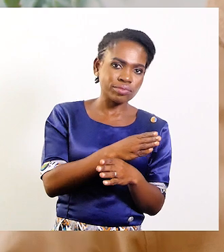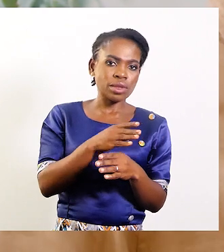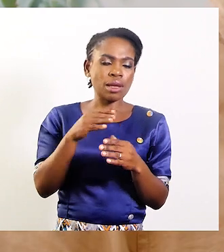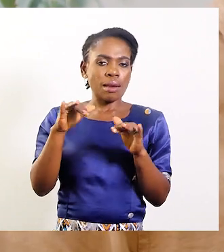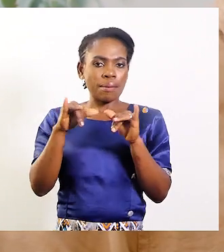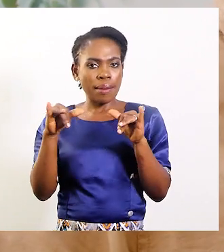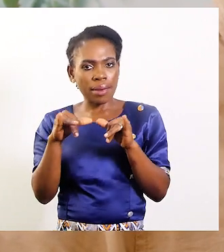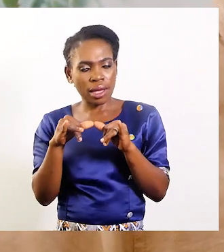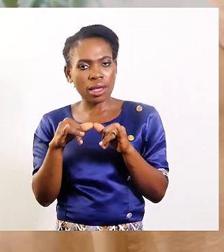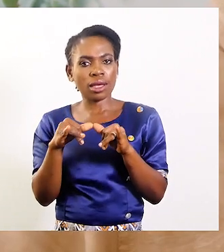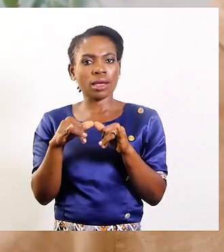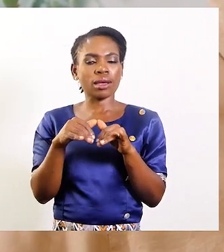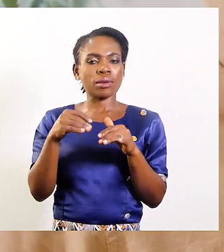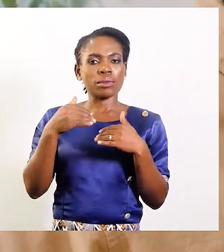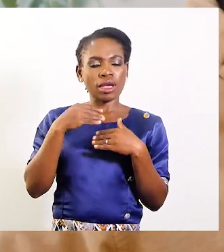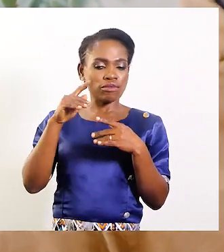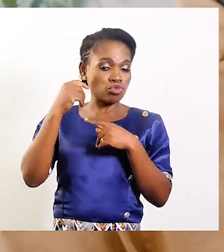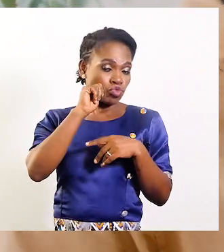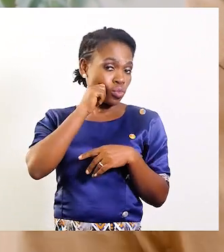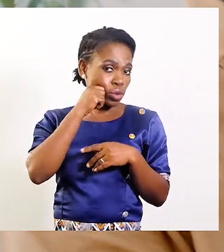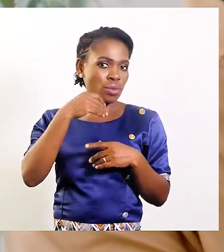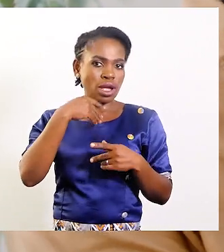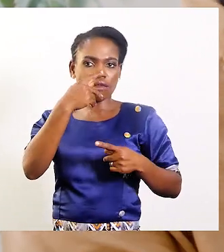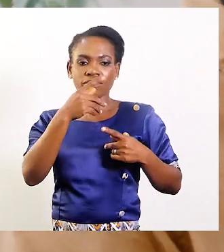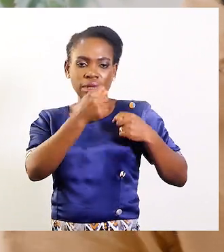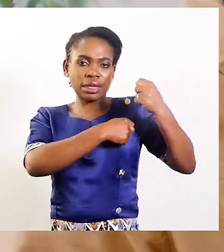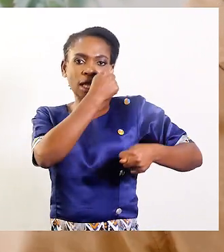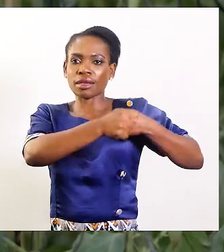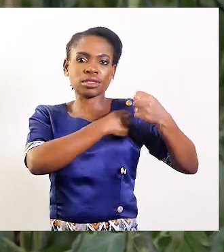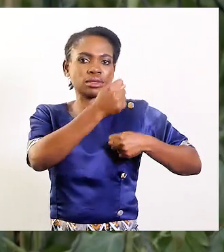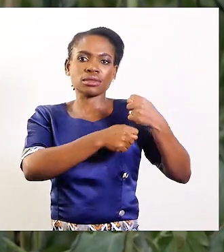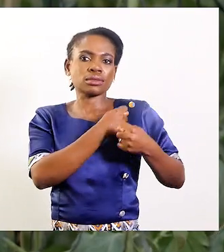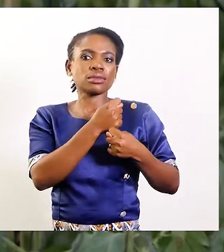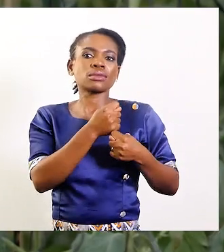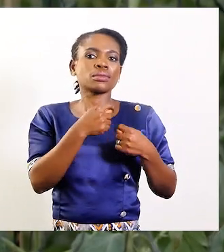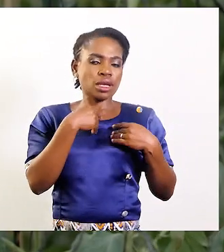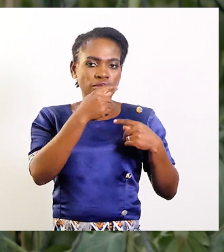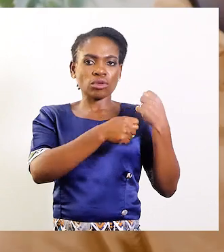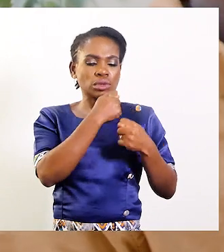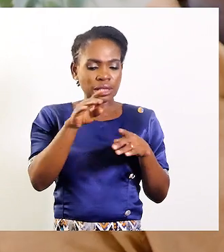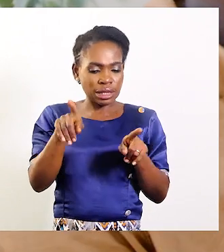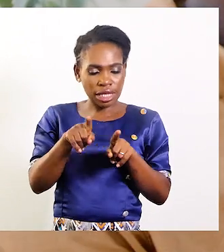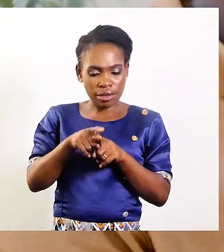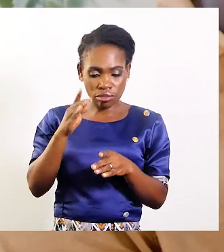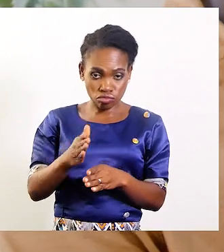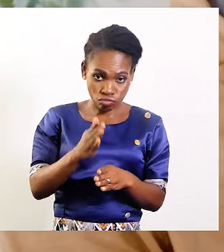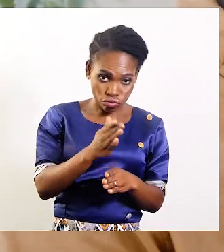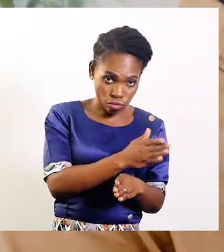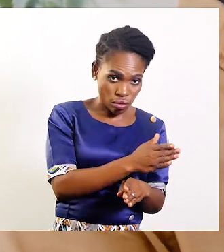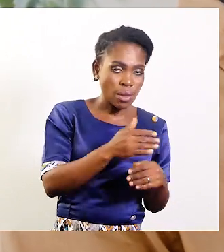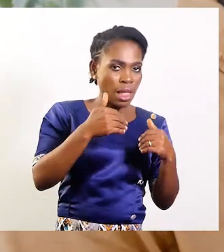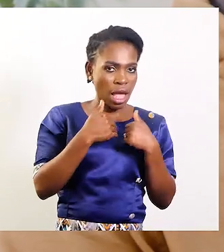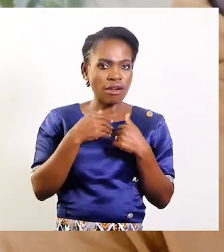peppers, and even for the tomatoes we have types. We are doing the cherry tomato, the very small ones. Yes. The curcuma, we are doing the Mediterranean one, the smaller